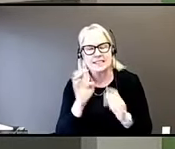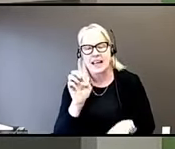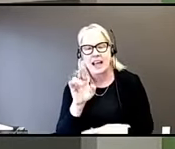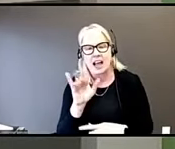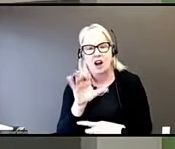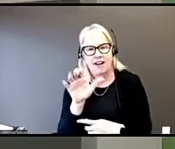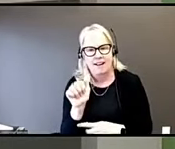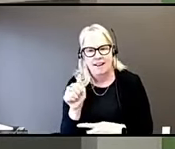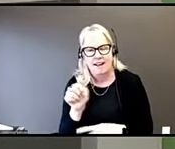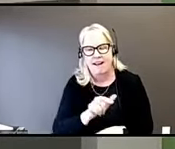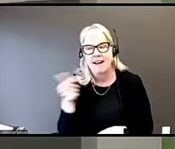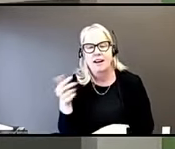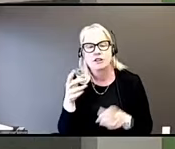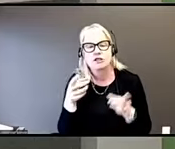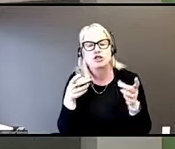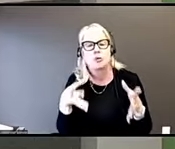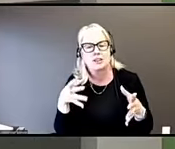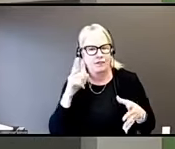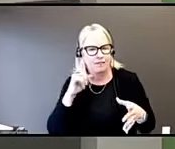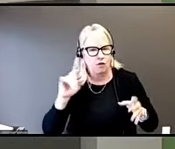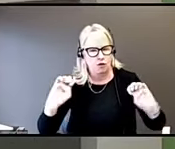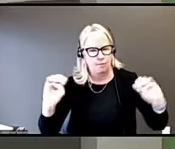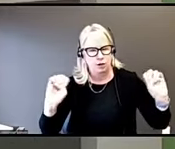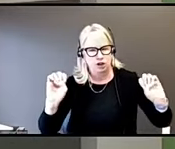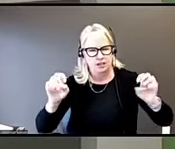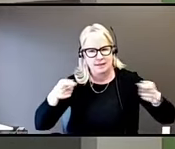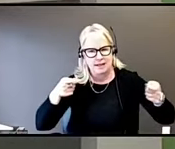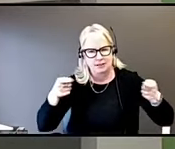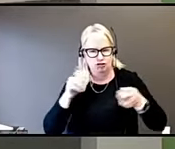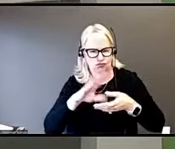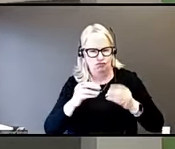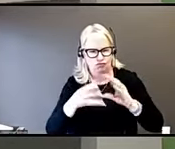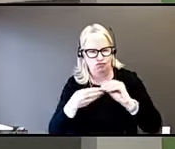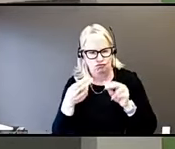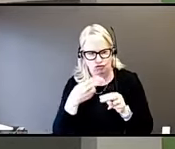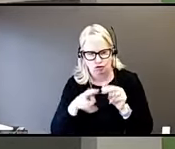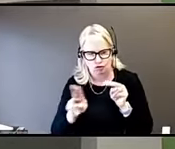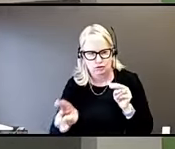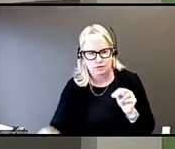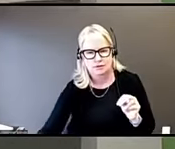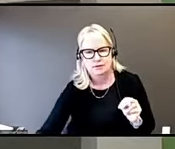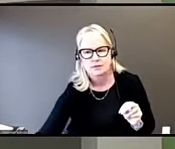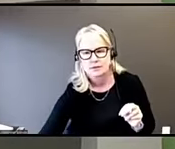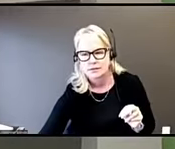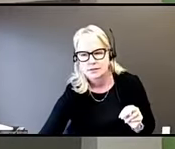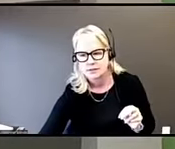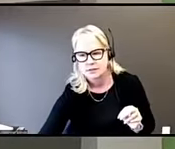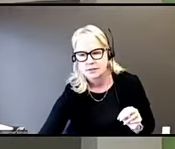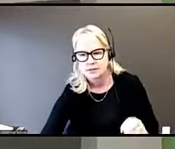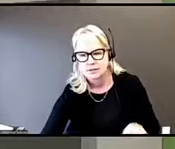our Director of Emergency Management, to say a few words. Erica. Thank